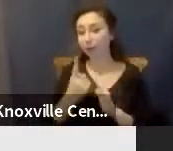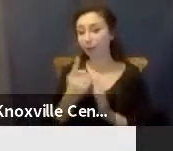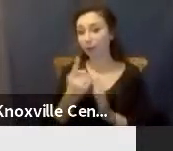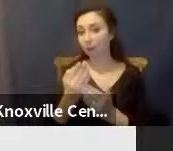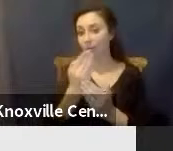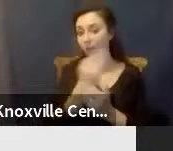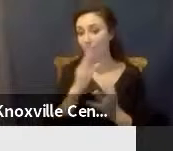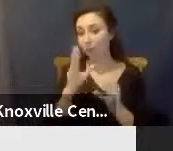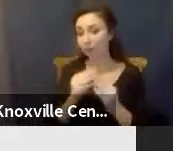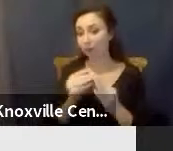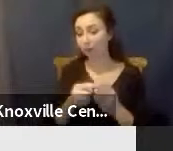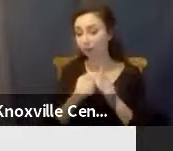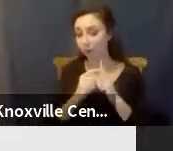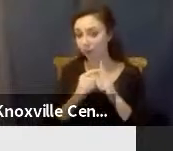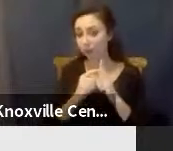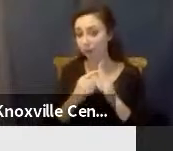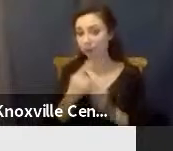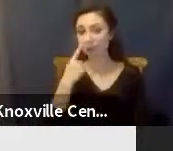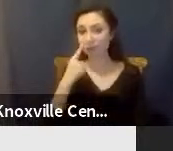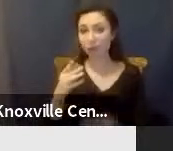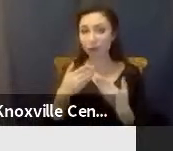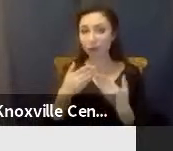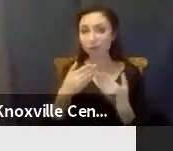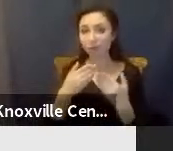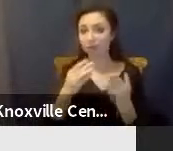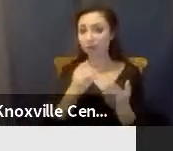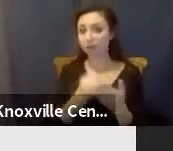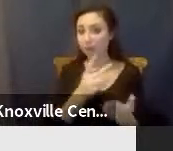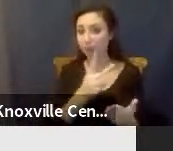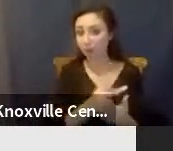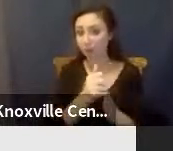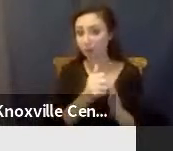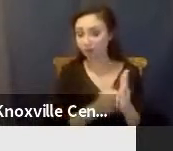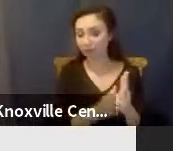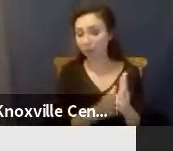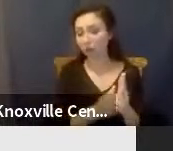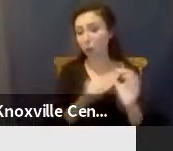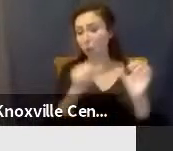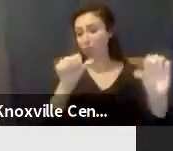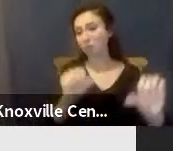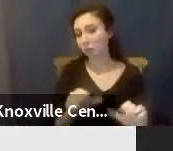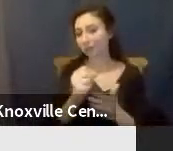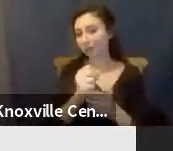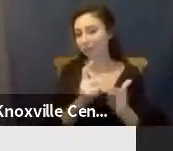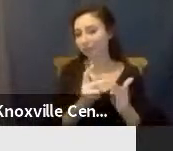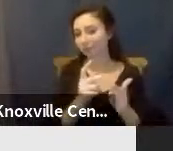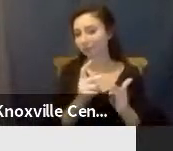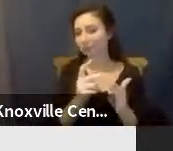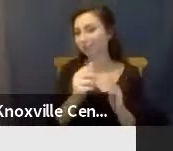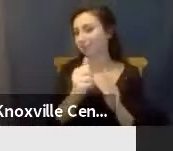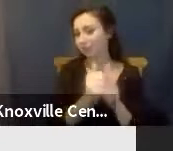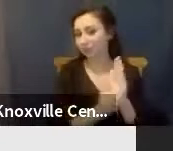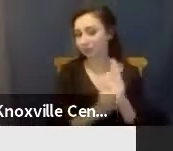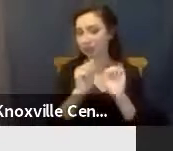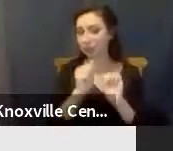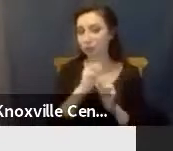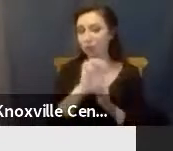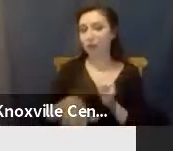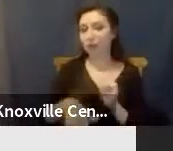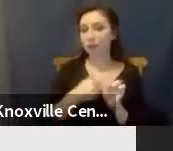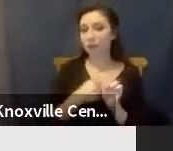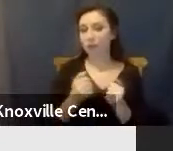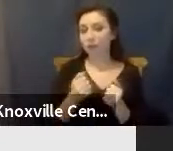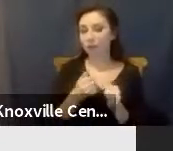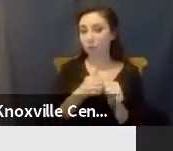meeting requirement for publication of the agenda, and then you can back up the amount